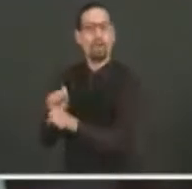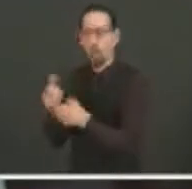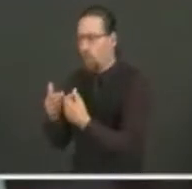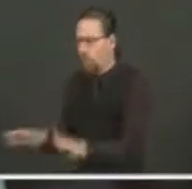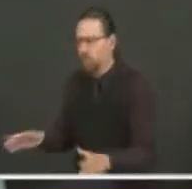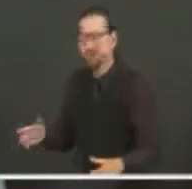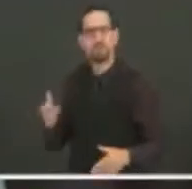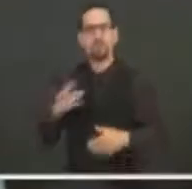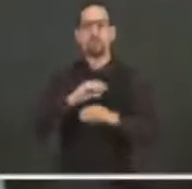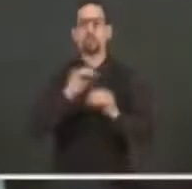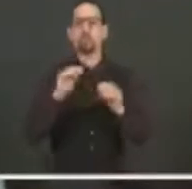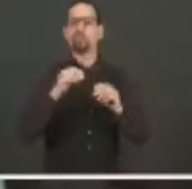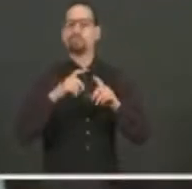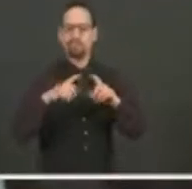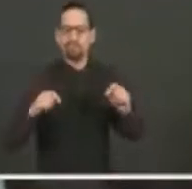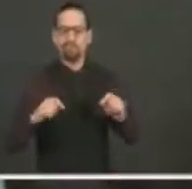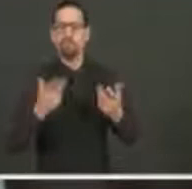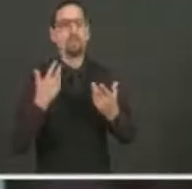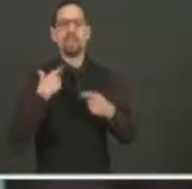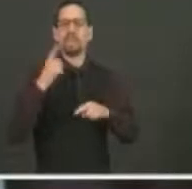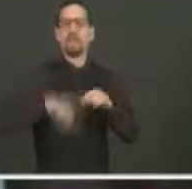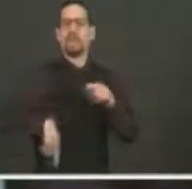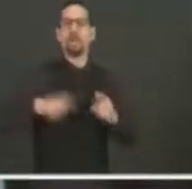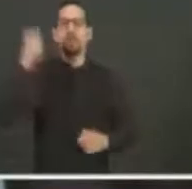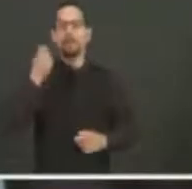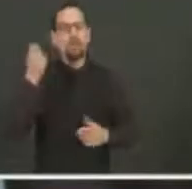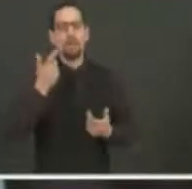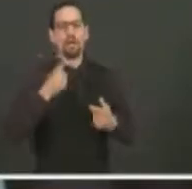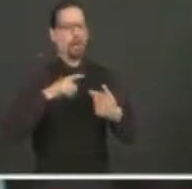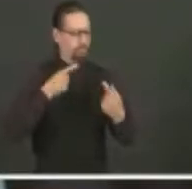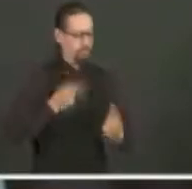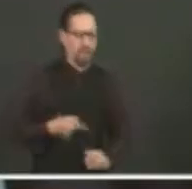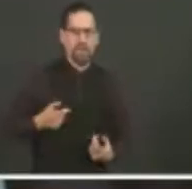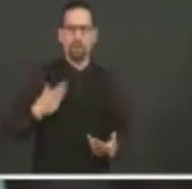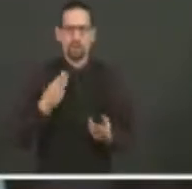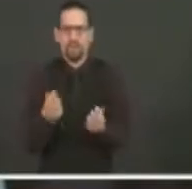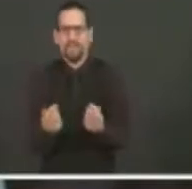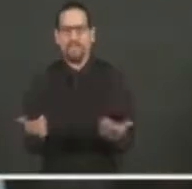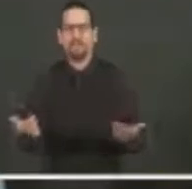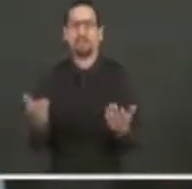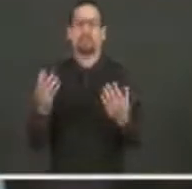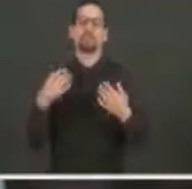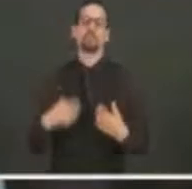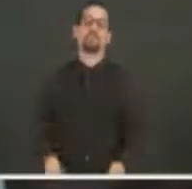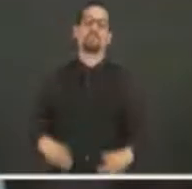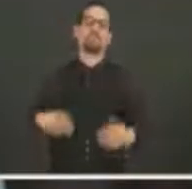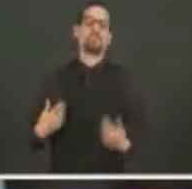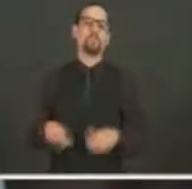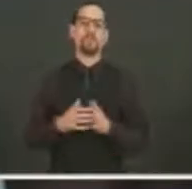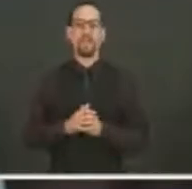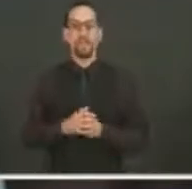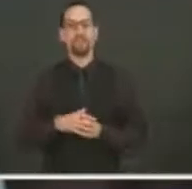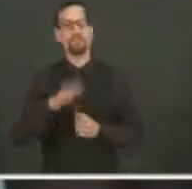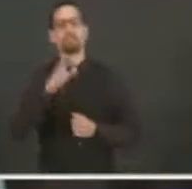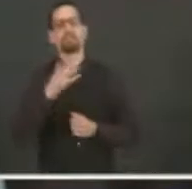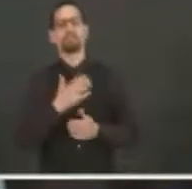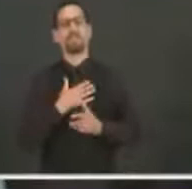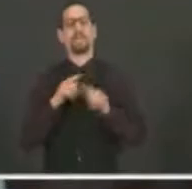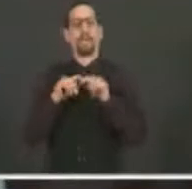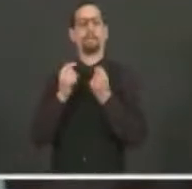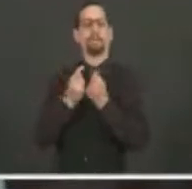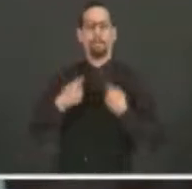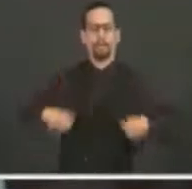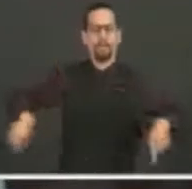Kids who are struggling. It's been really tough on them. So every time we meet as a team, we ask ourselves, how do we help the most